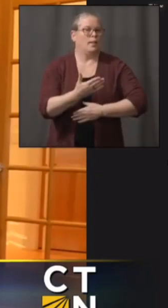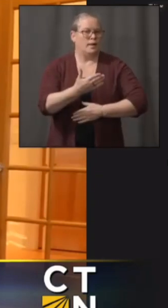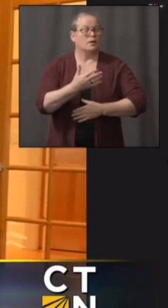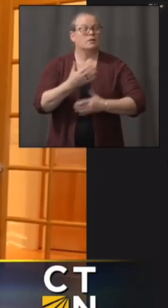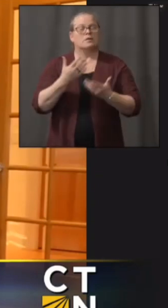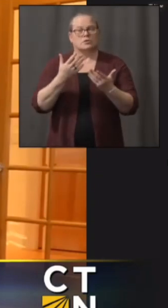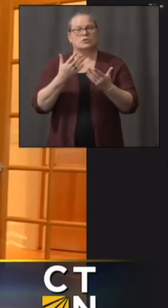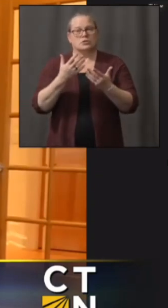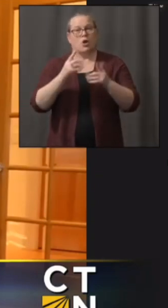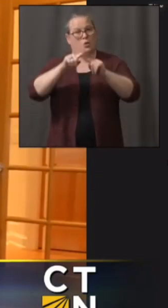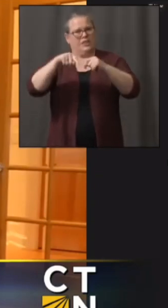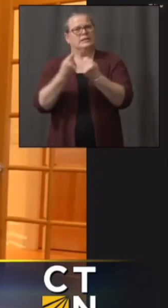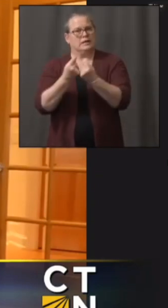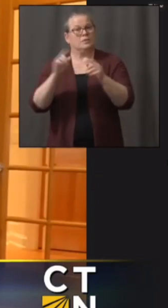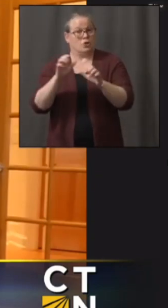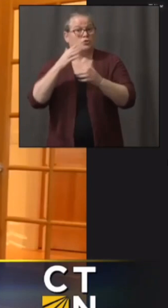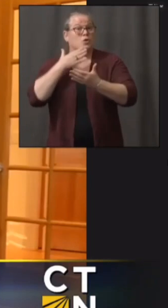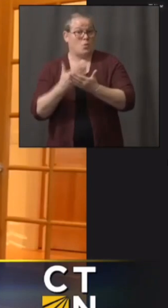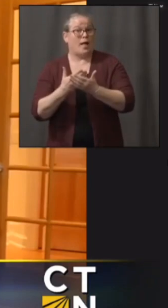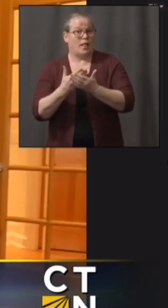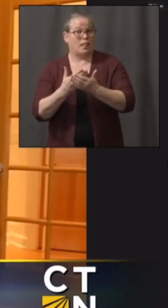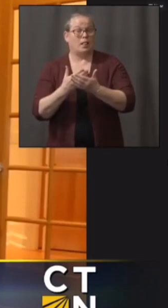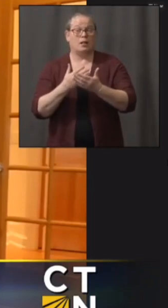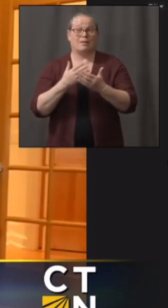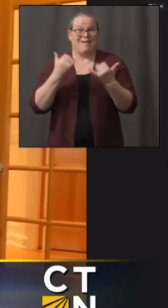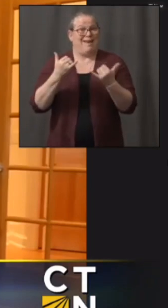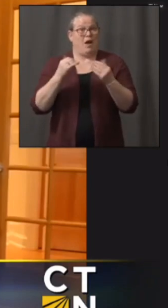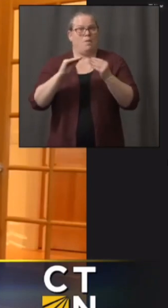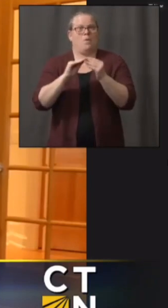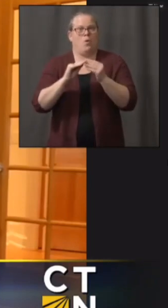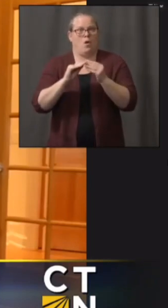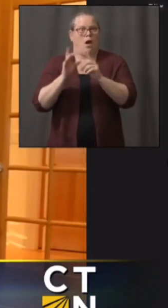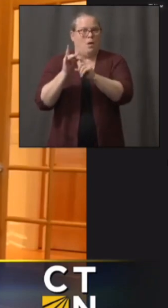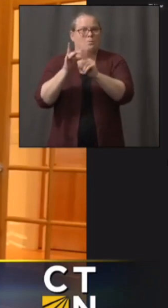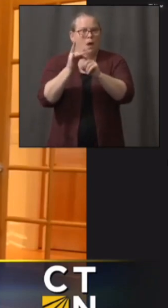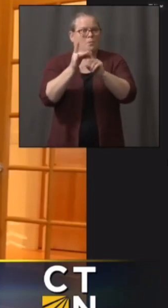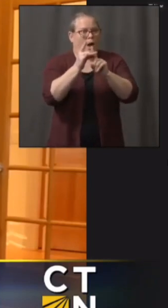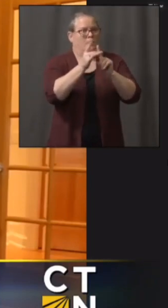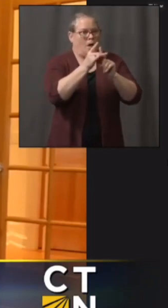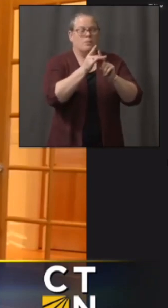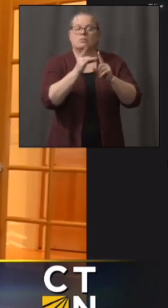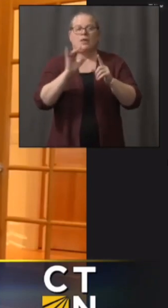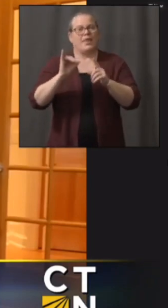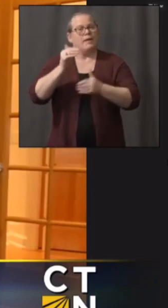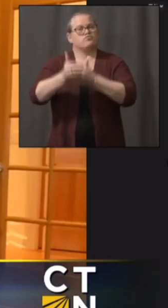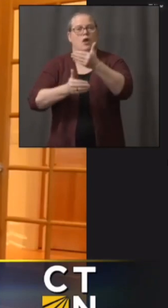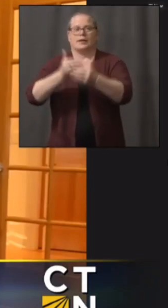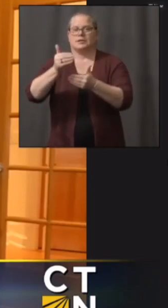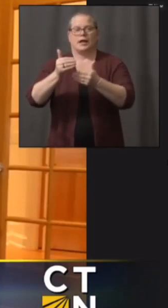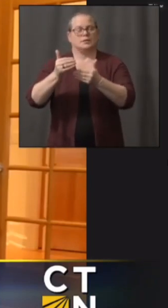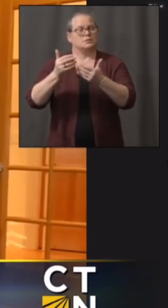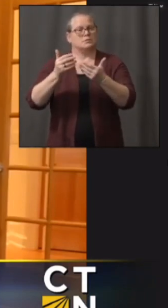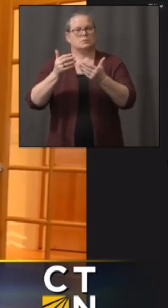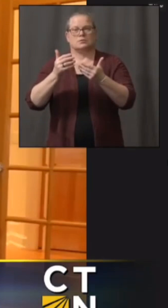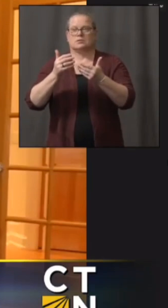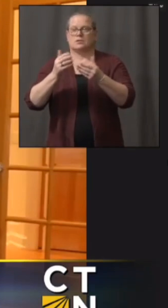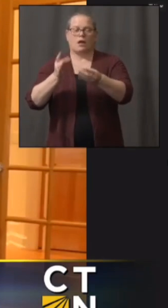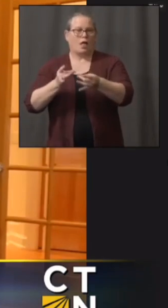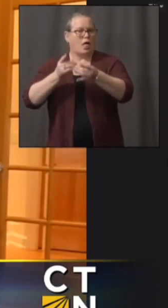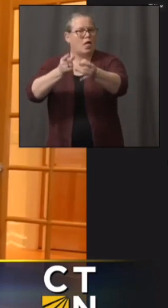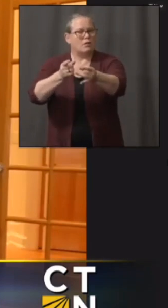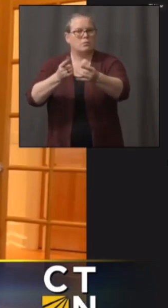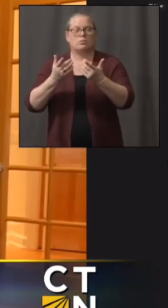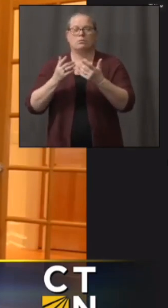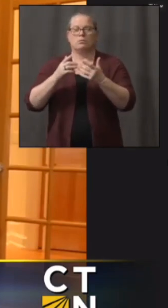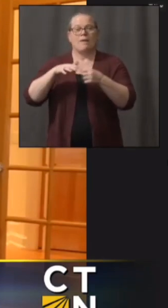So the teams are doing really well. And even as the cases have ramped up, the process we built is very scalable. We've got great partnership with